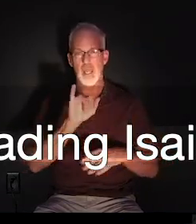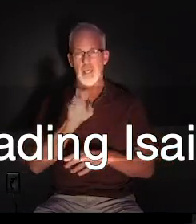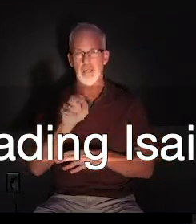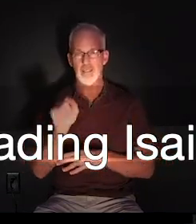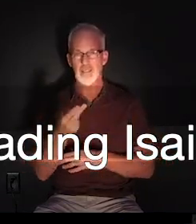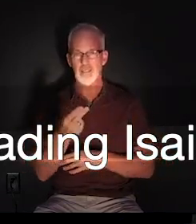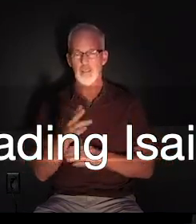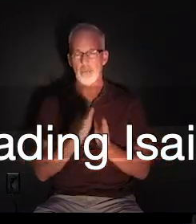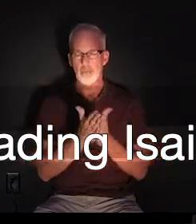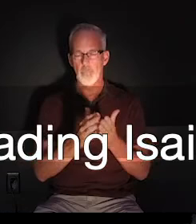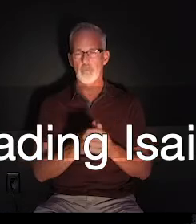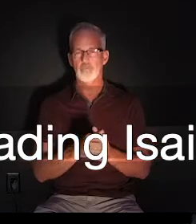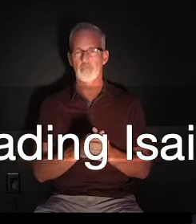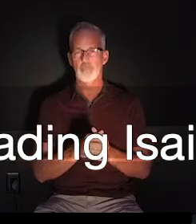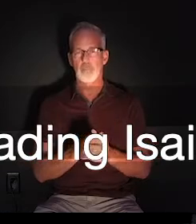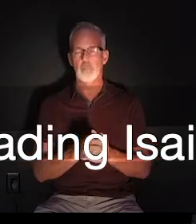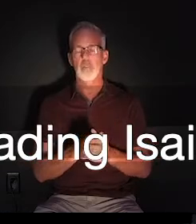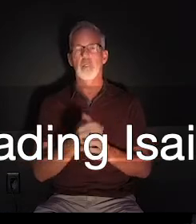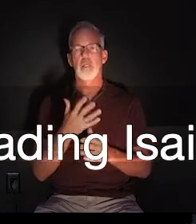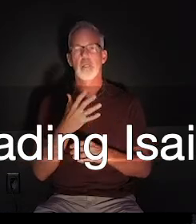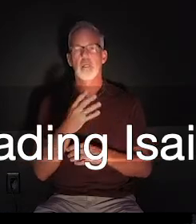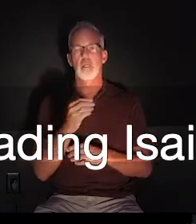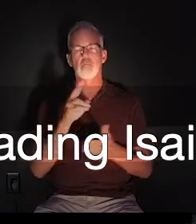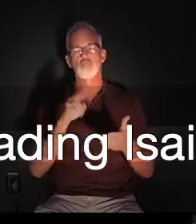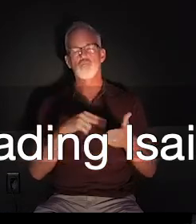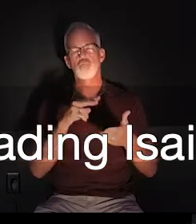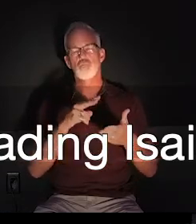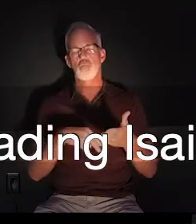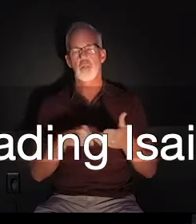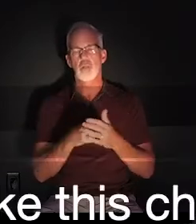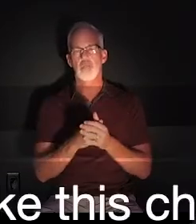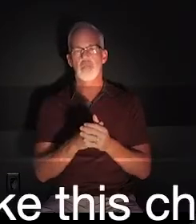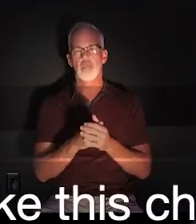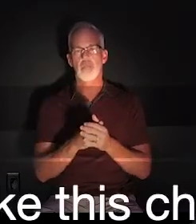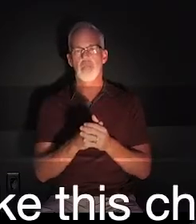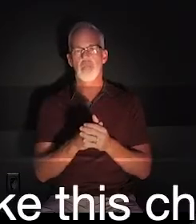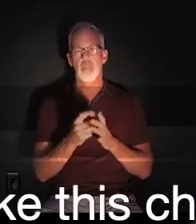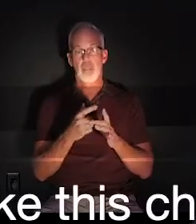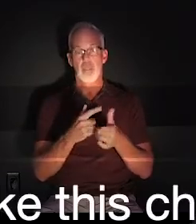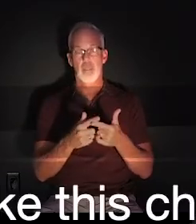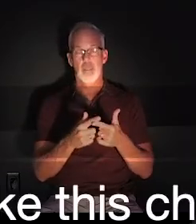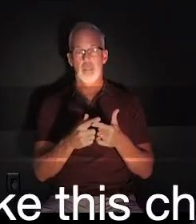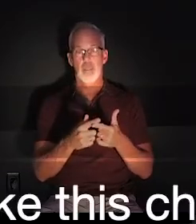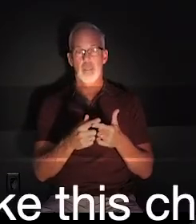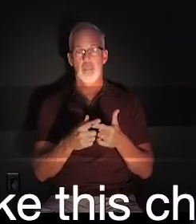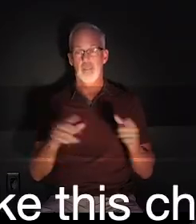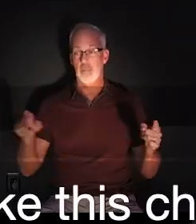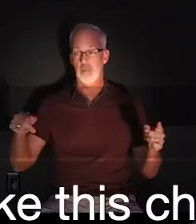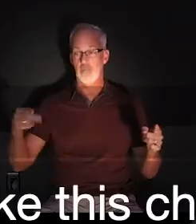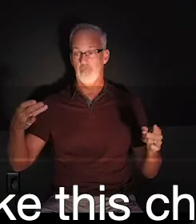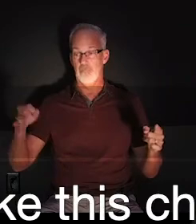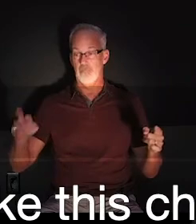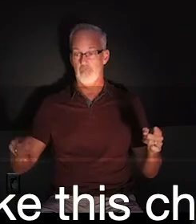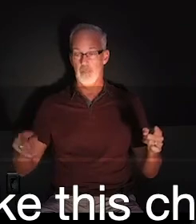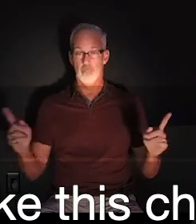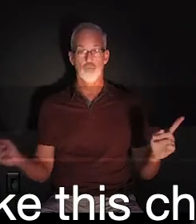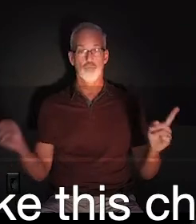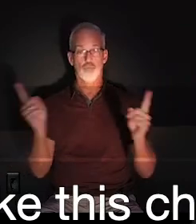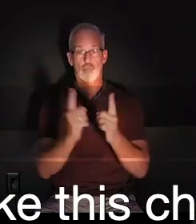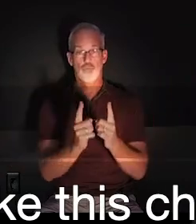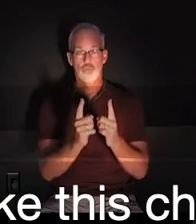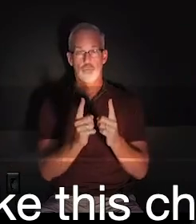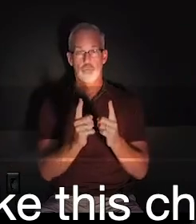And he was returning and sitting in the chariot, and he was reading Isaiah the prophet. Then the Spirit said to Philip, go near